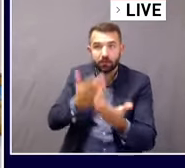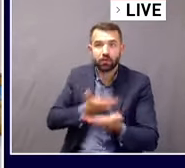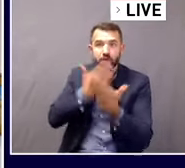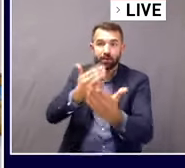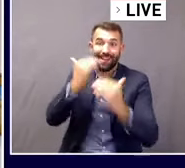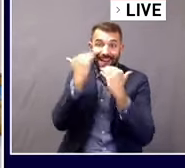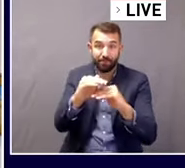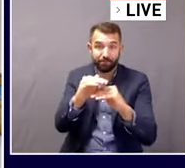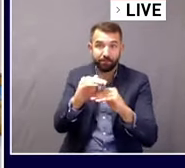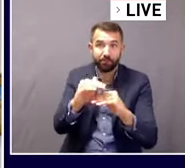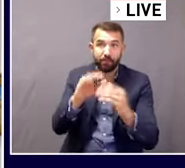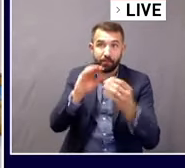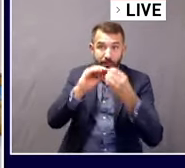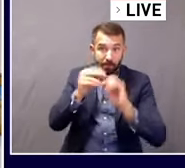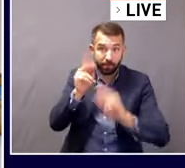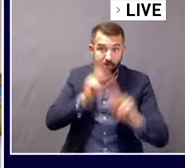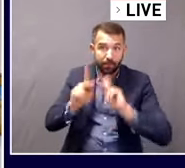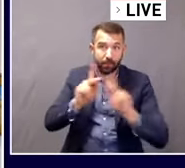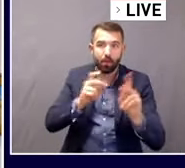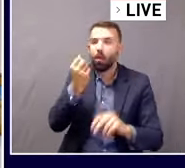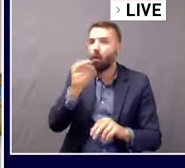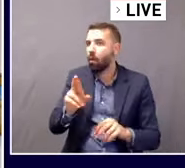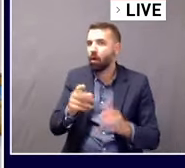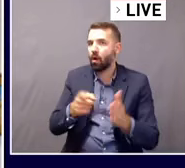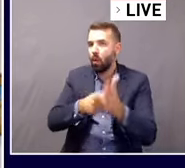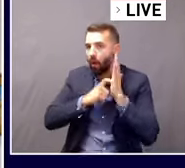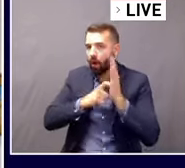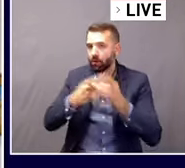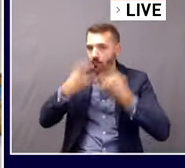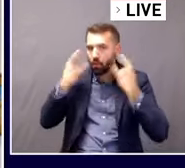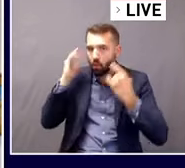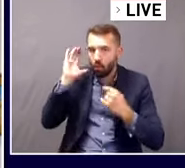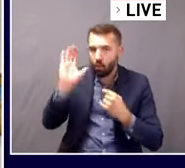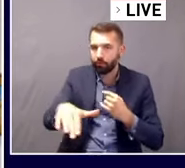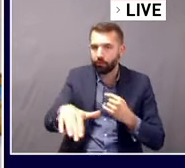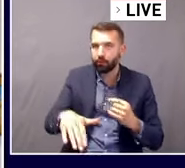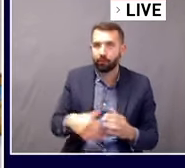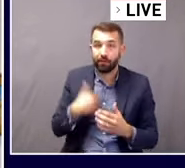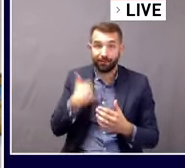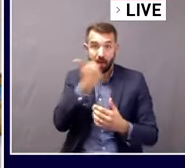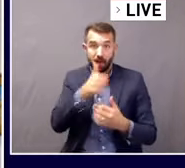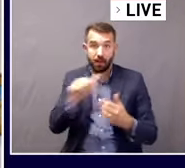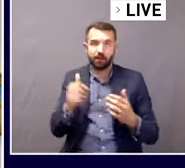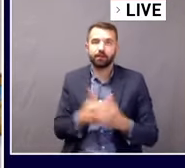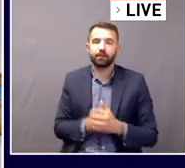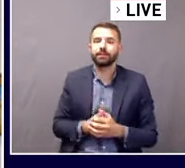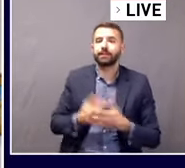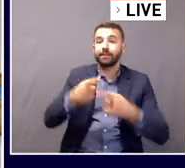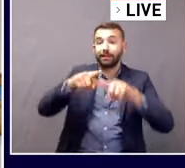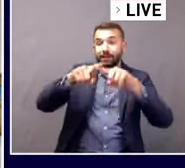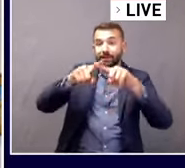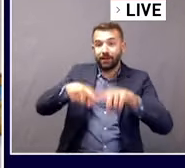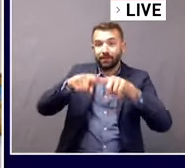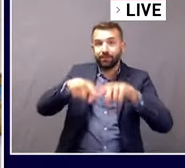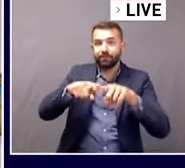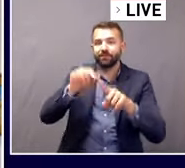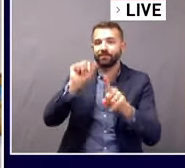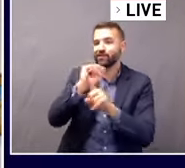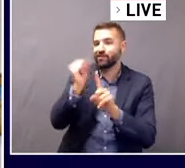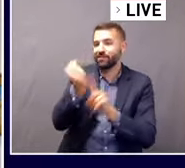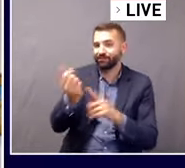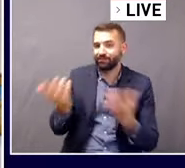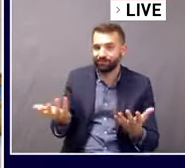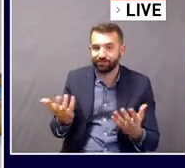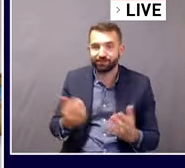on the situation. It depends very much on the situation. There are some general principles. So no gathering should try to be over